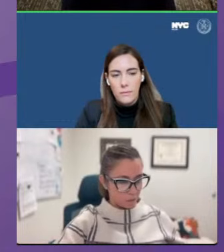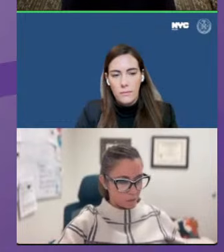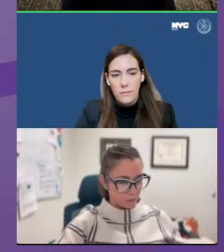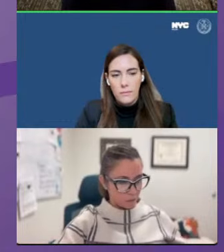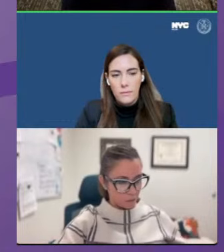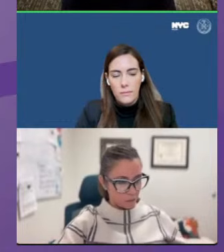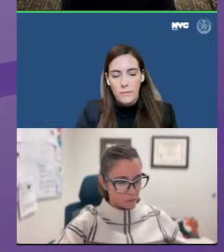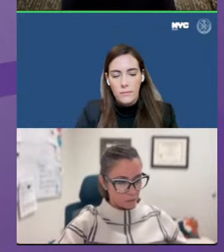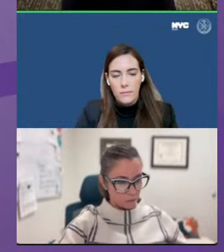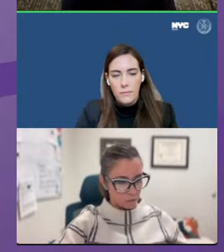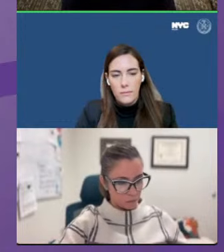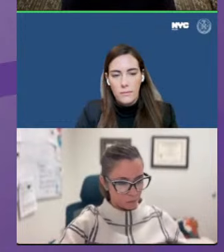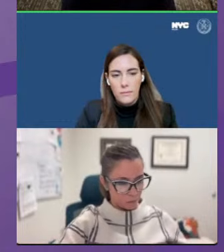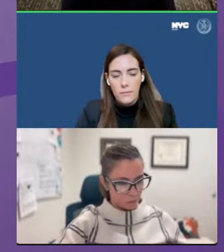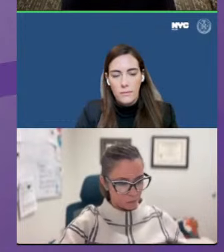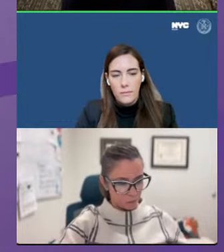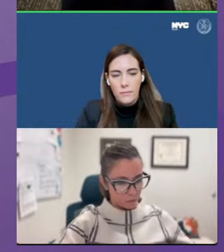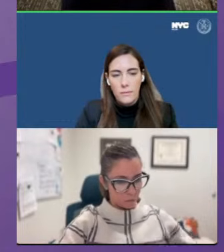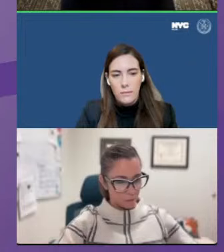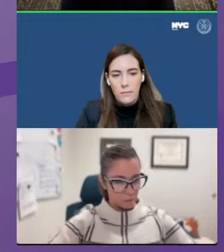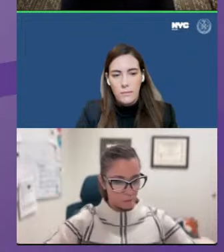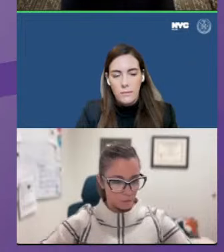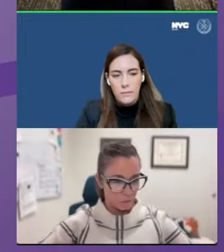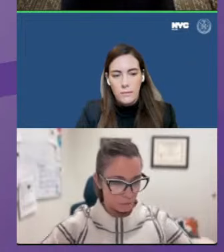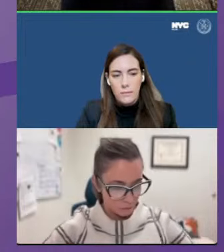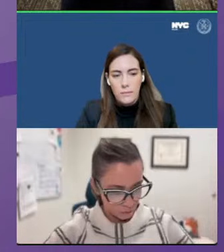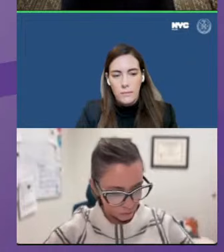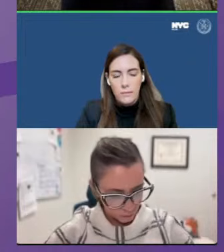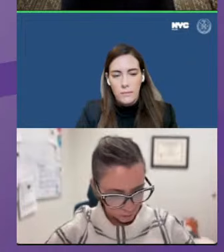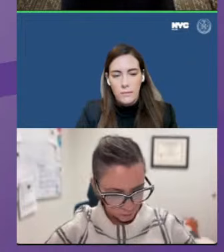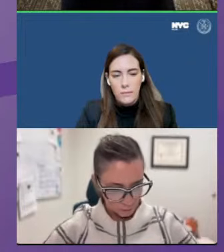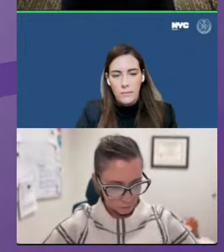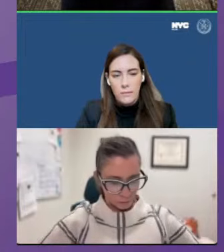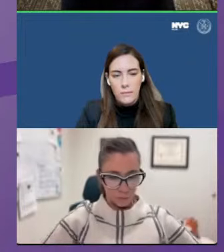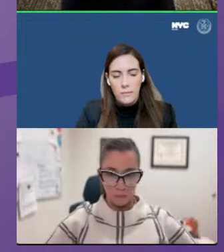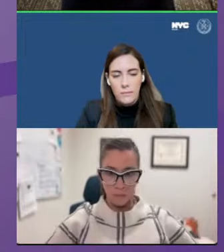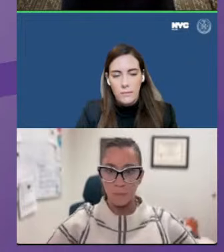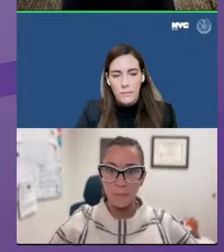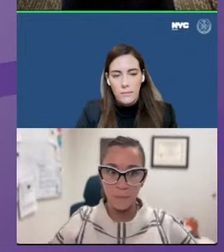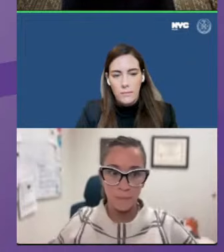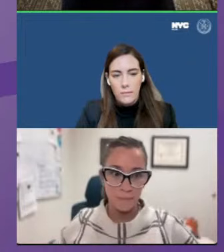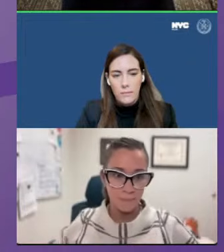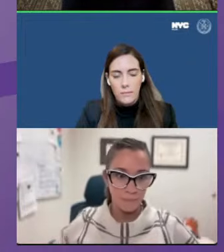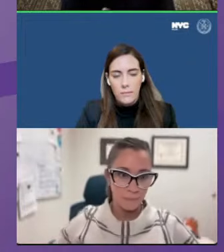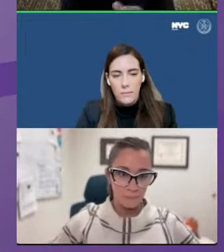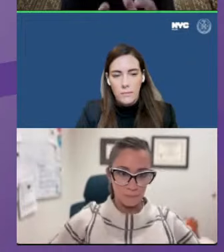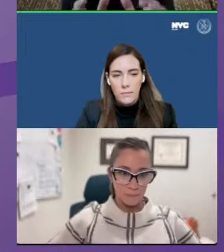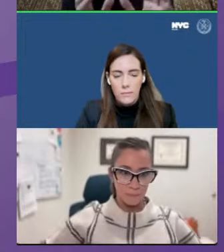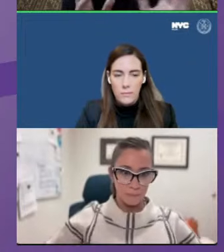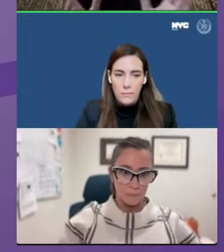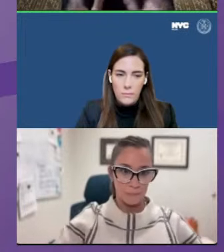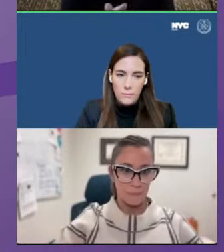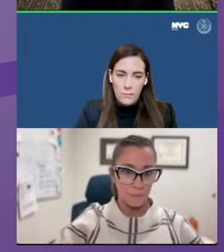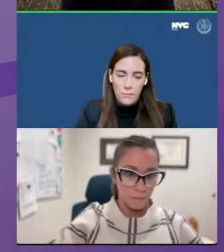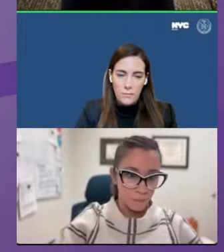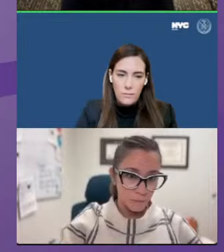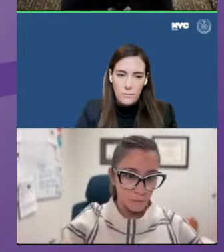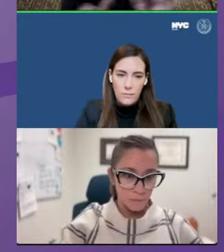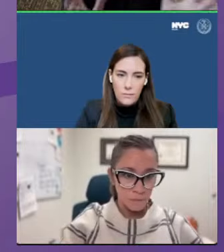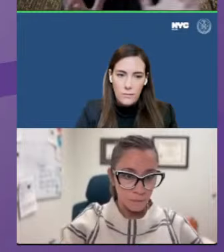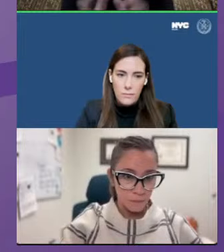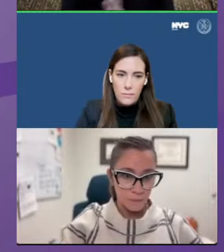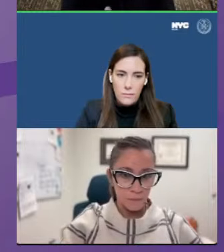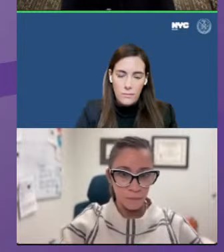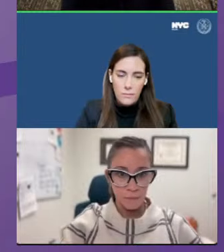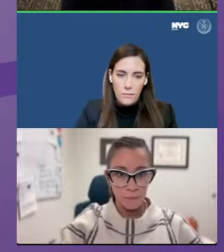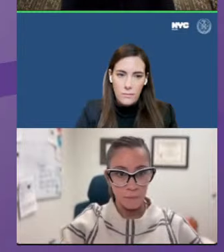it sort of represented as an immunosuppressive drug. It's something that is given to folks after an organ transplant to make sure that they don't get